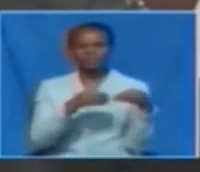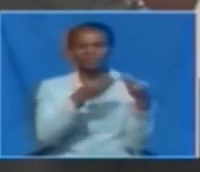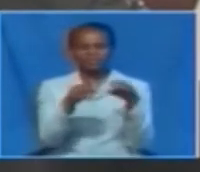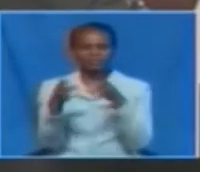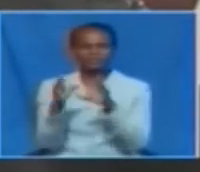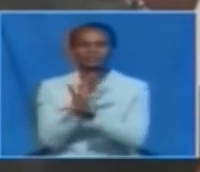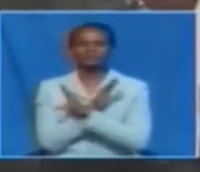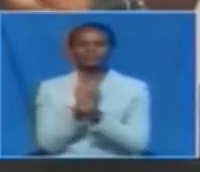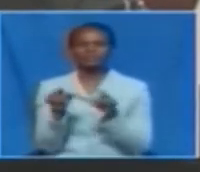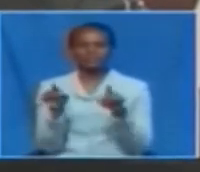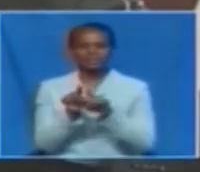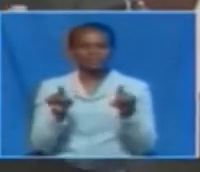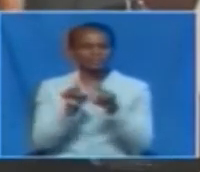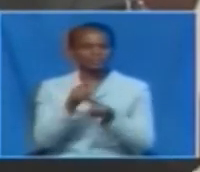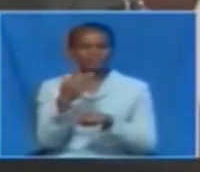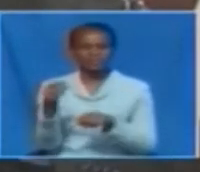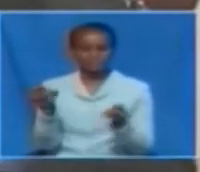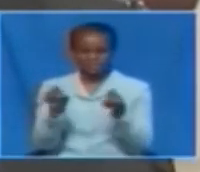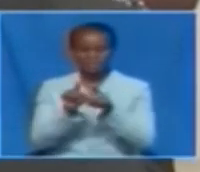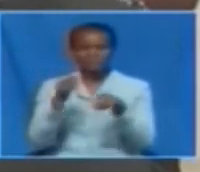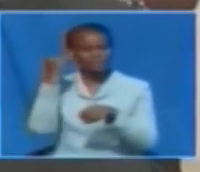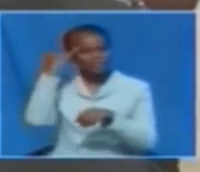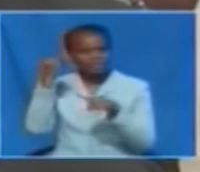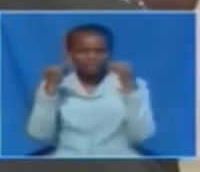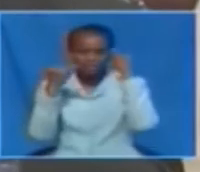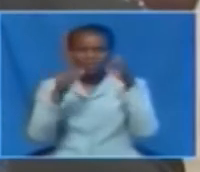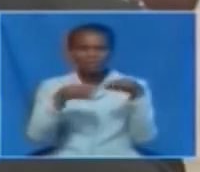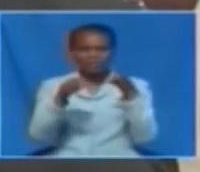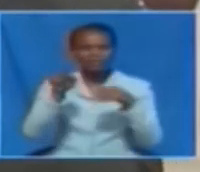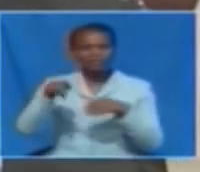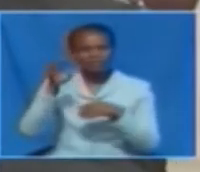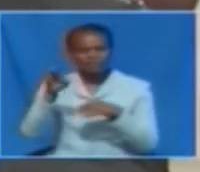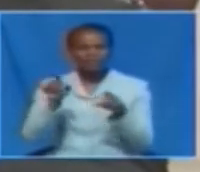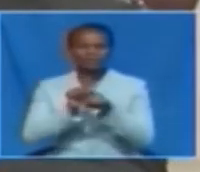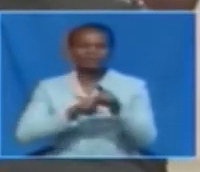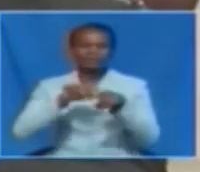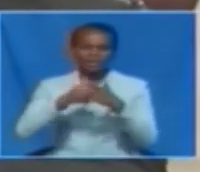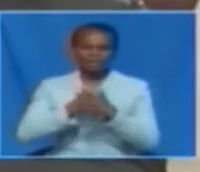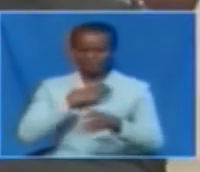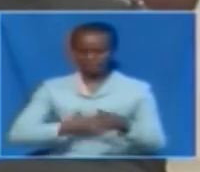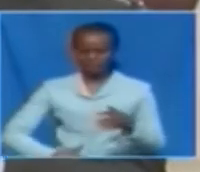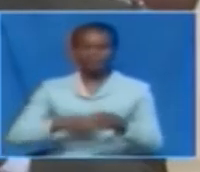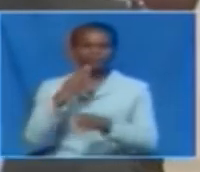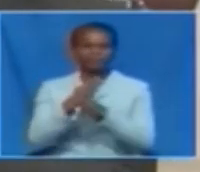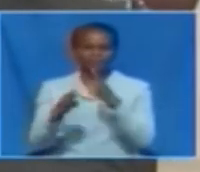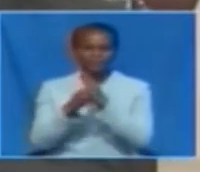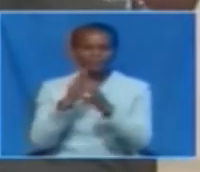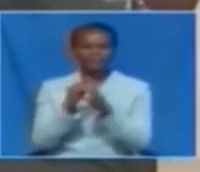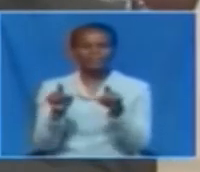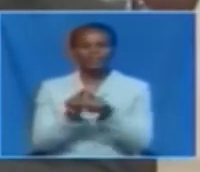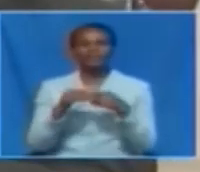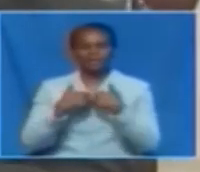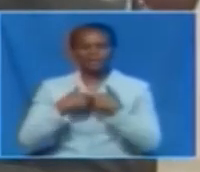Zambians didn't like. And the same thing, get ideas from the Patriotic Front of their hunger for infrastructure development. But we have to